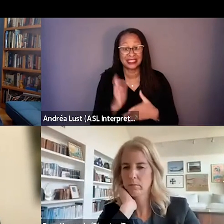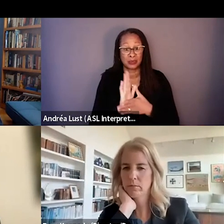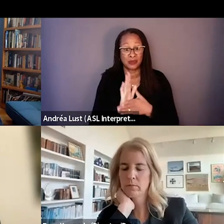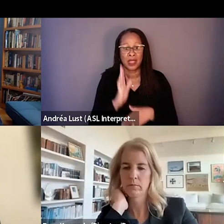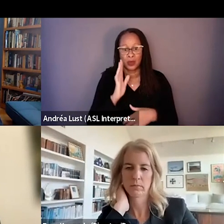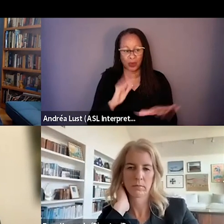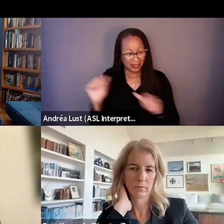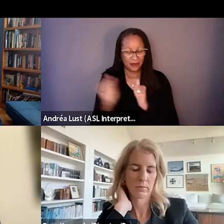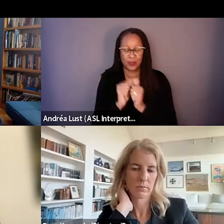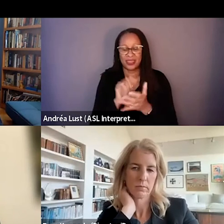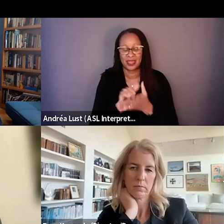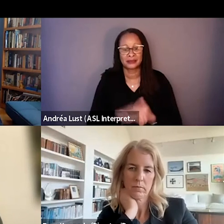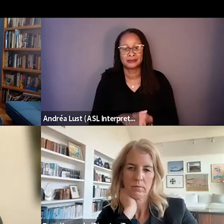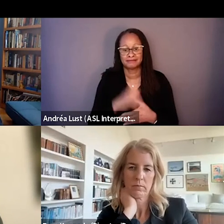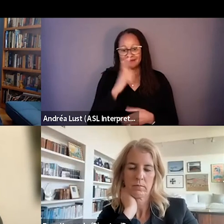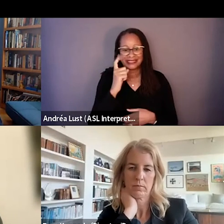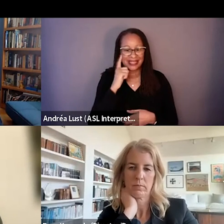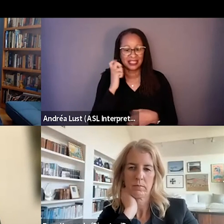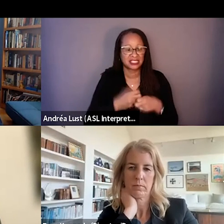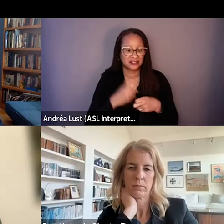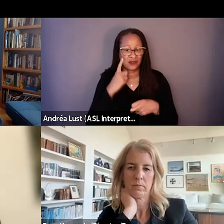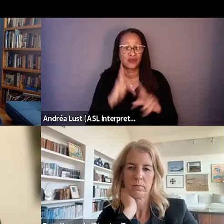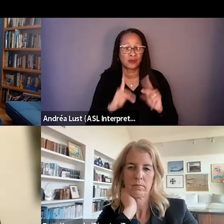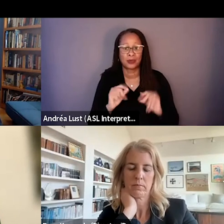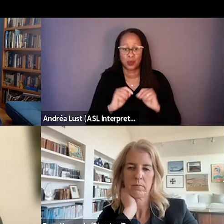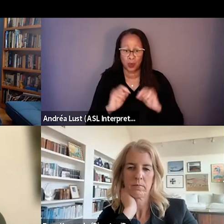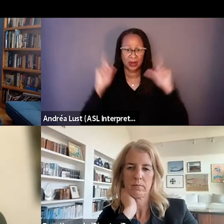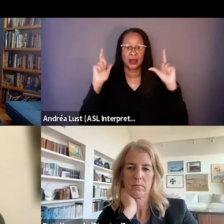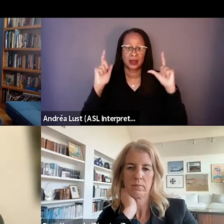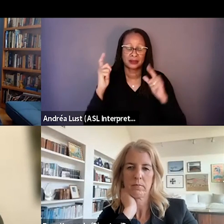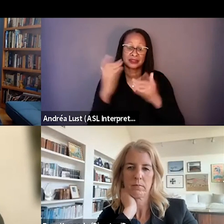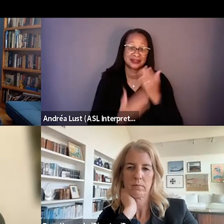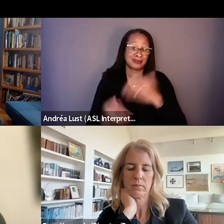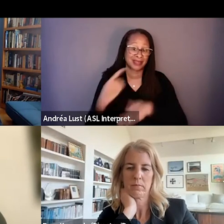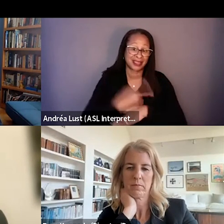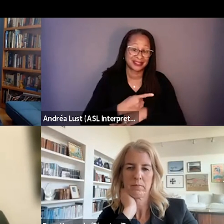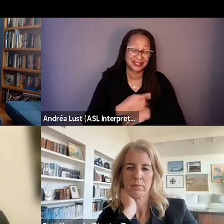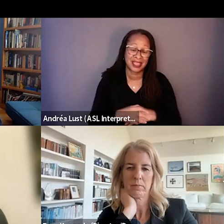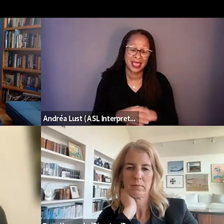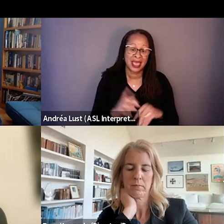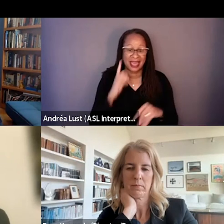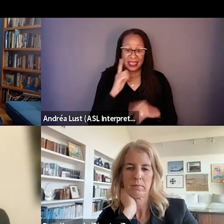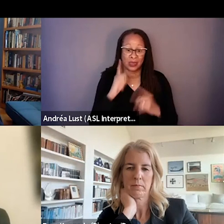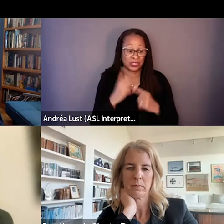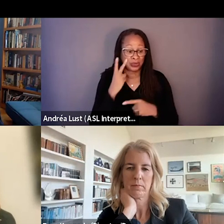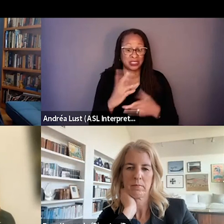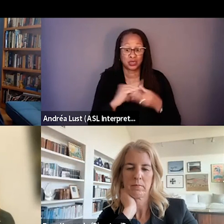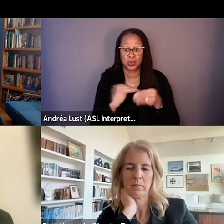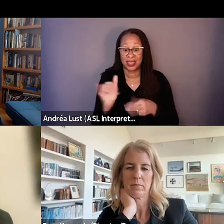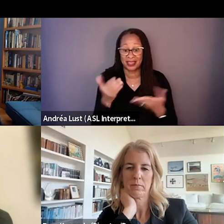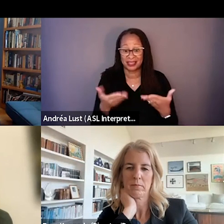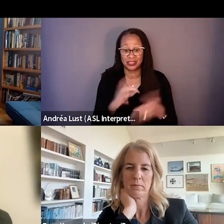with that, because I think it's hard for people to wake up some days. But I think when you see a story like this, you